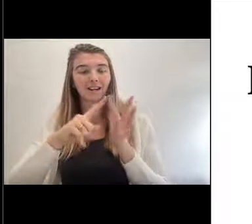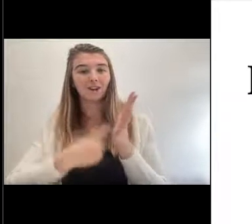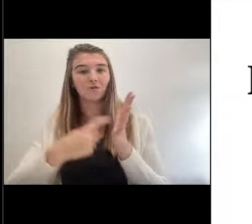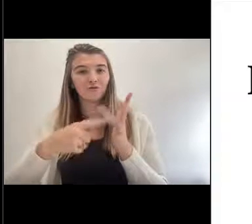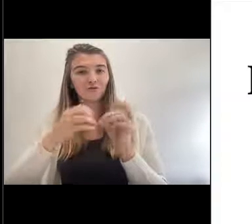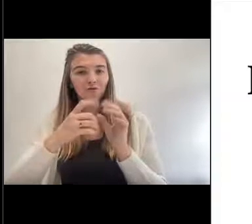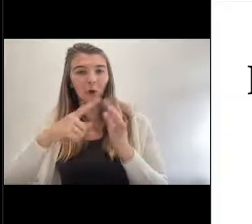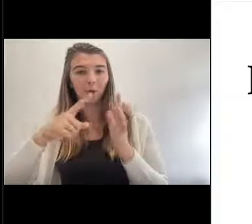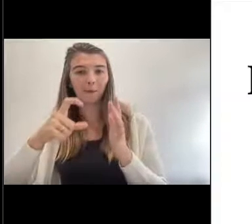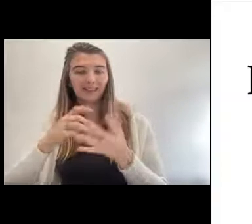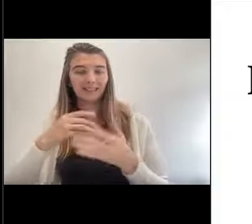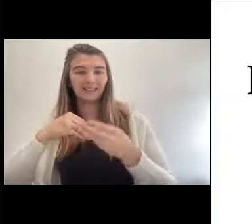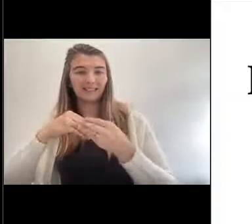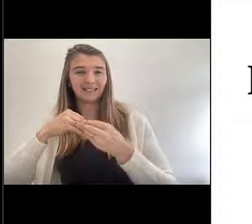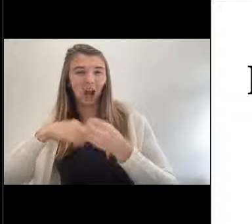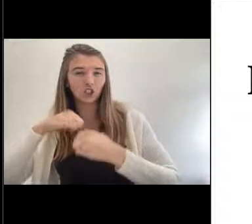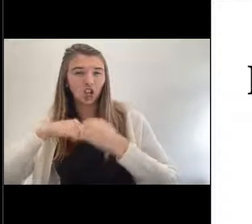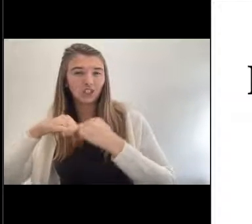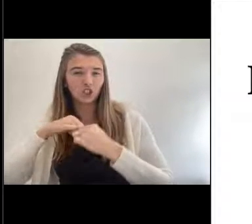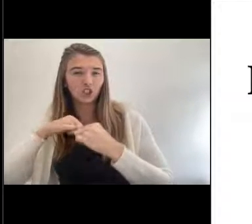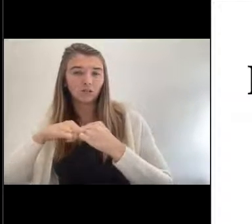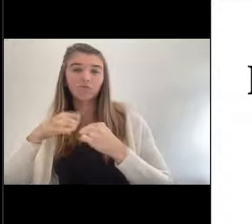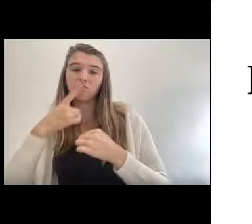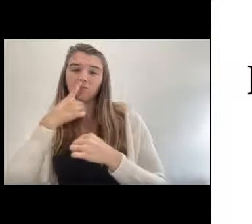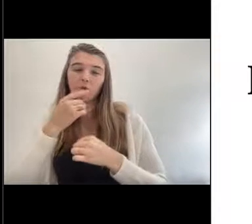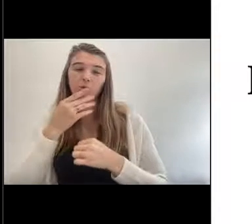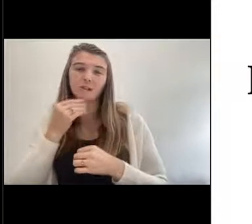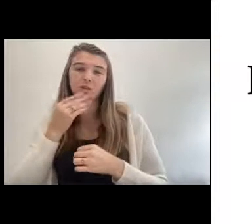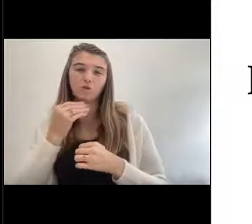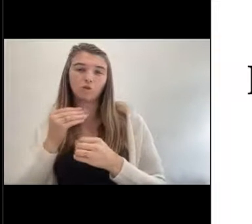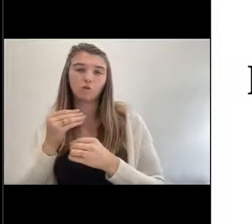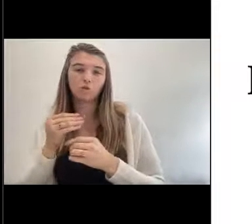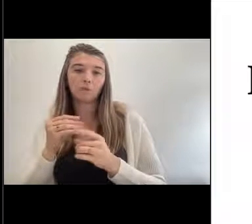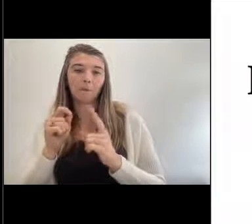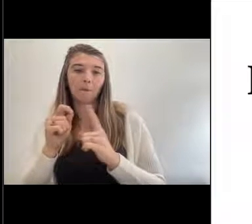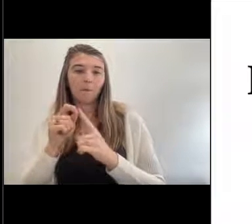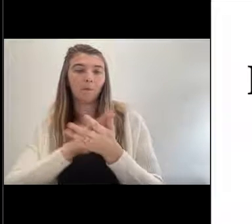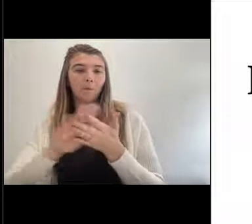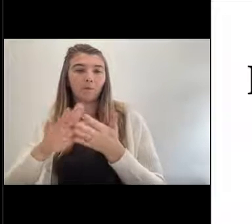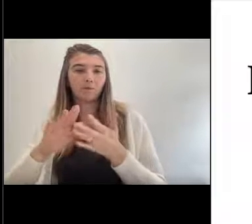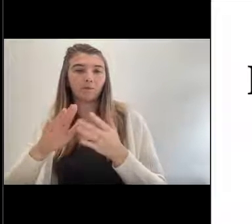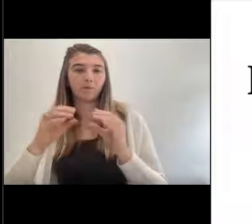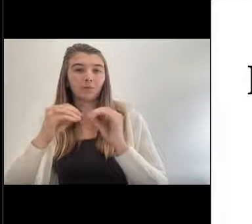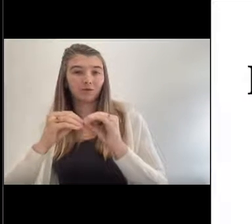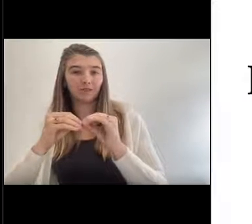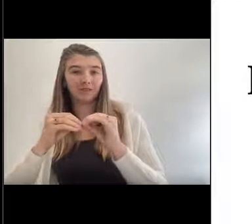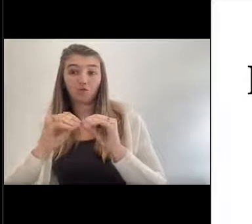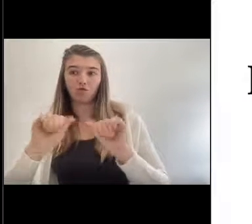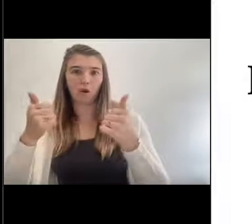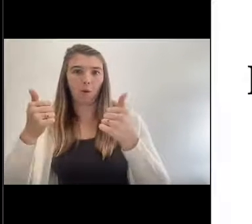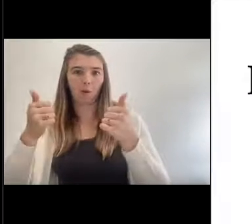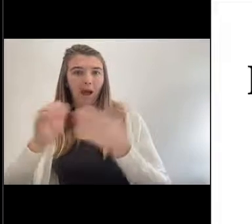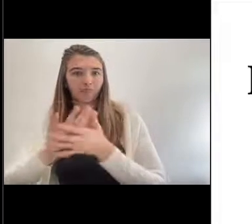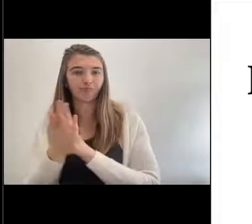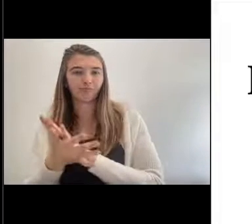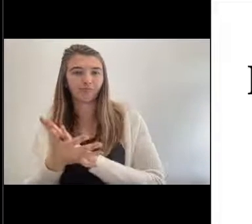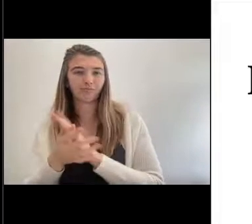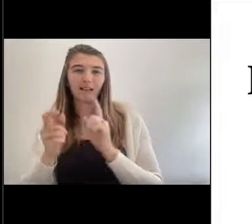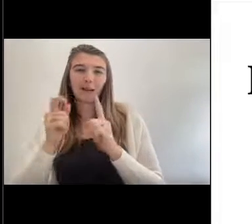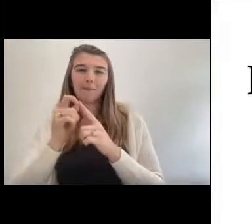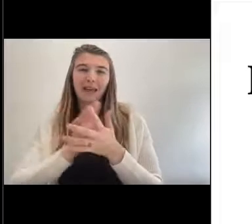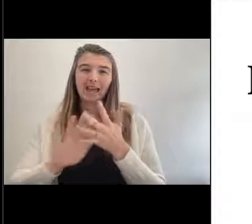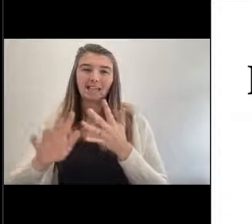for biodegradable plastic. Polyhydroxybutyrate performs really well. Polyhydroxyoctanoate, not